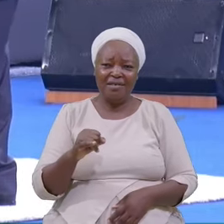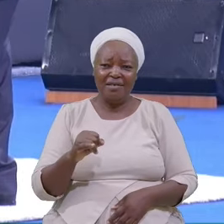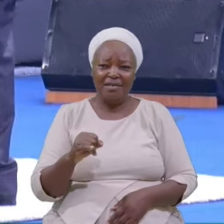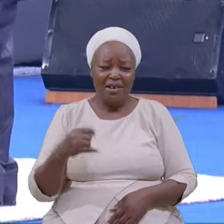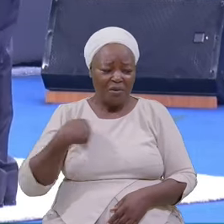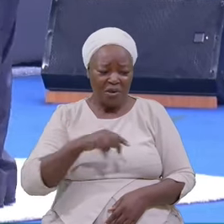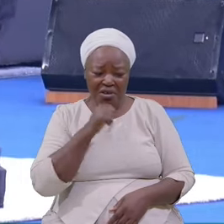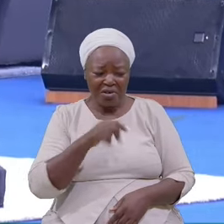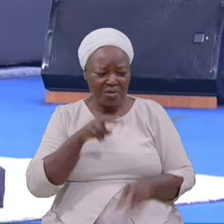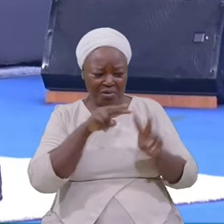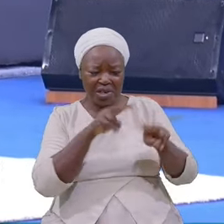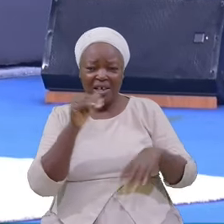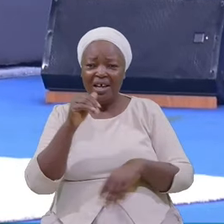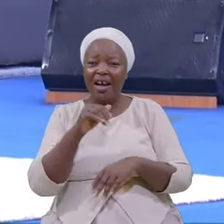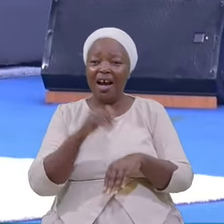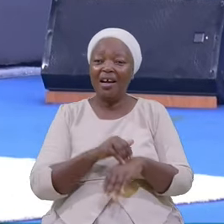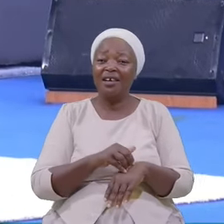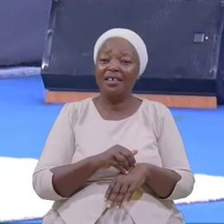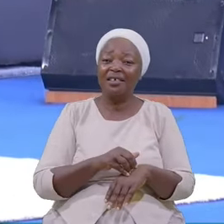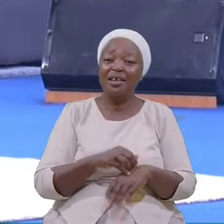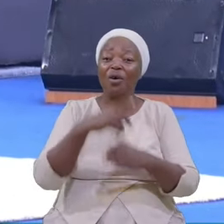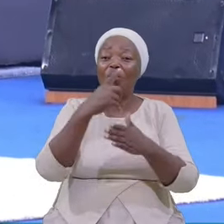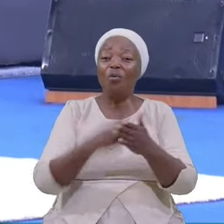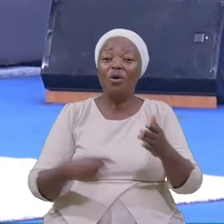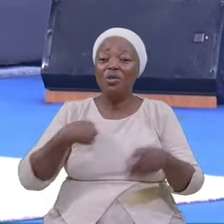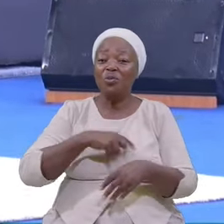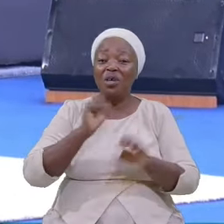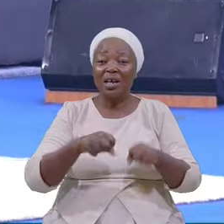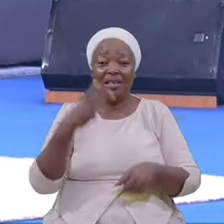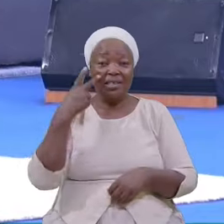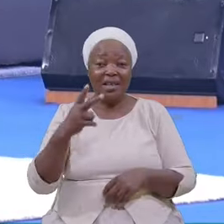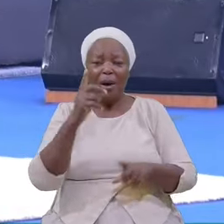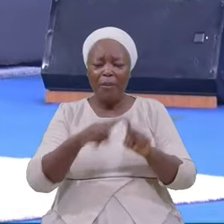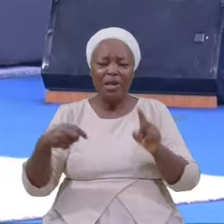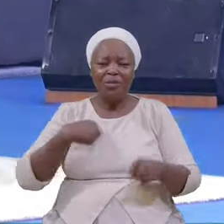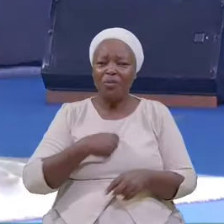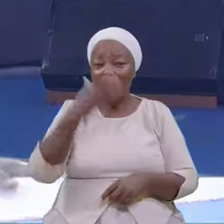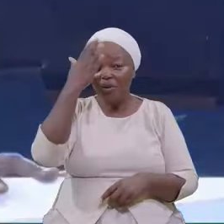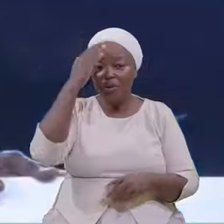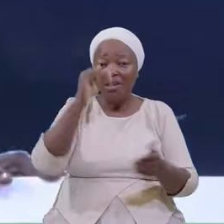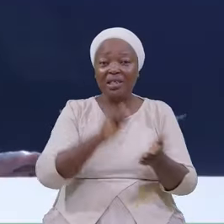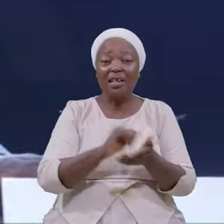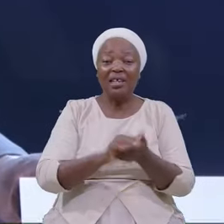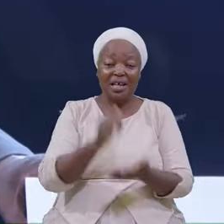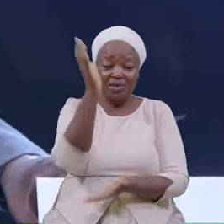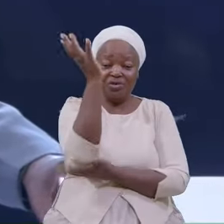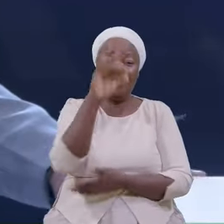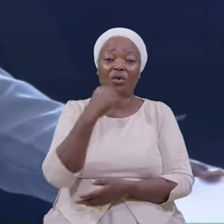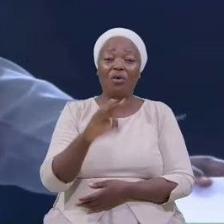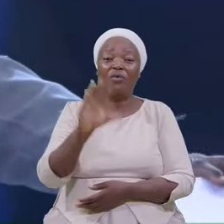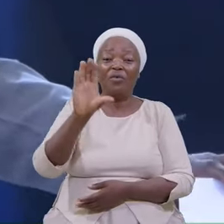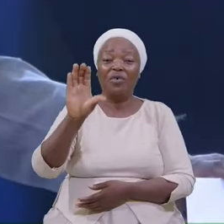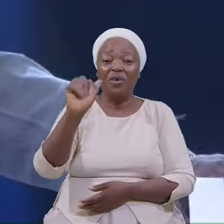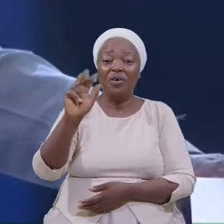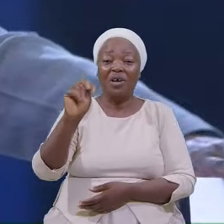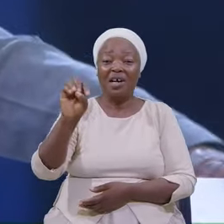not looking at what we can see, but we know that tree of cancer is falling.